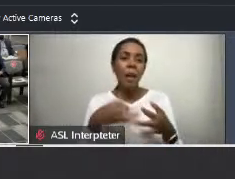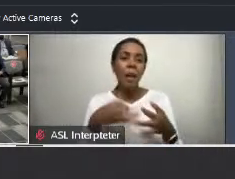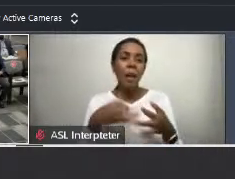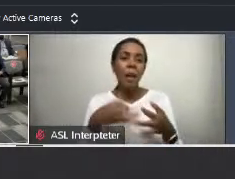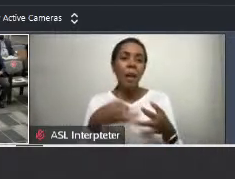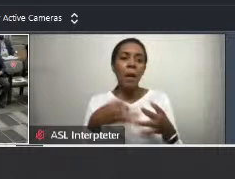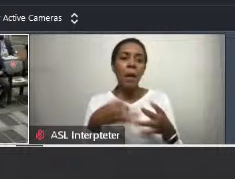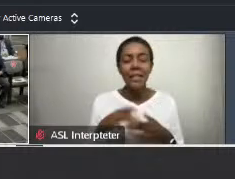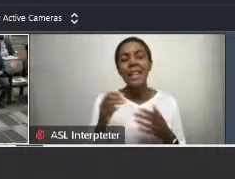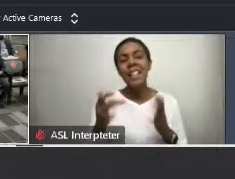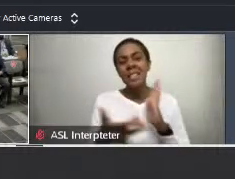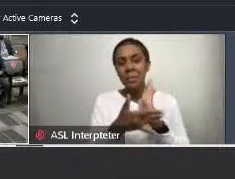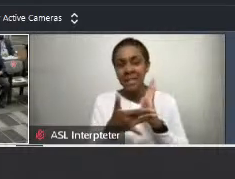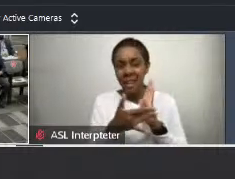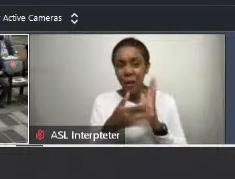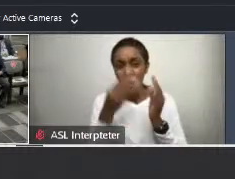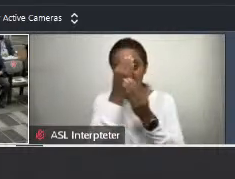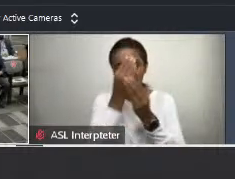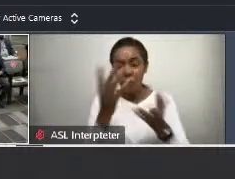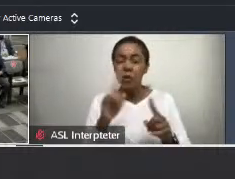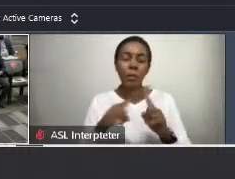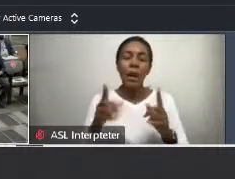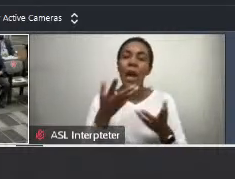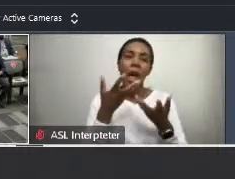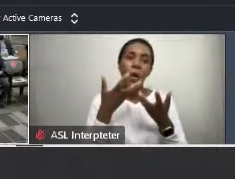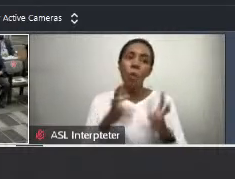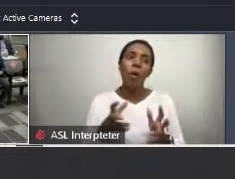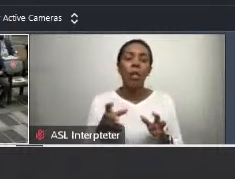said technical information here, so I don't want to burden anybody with a lot of